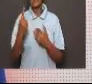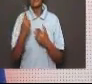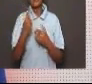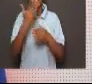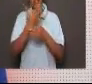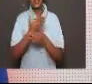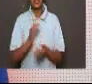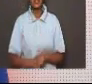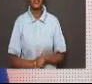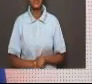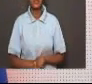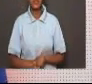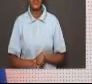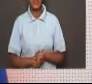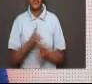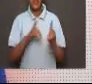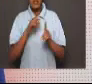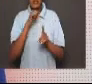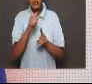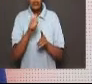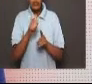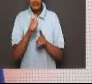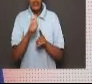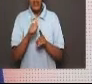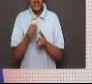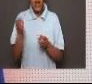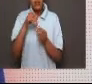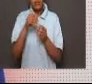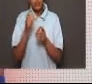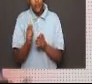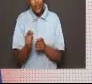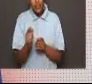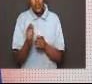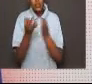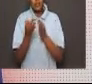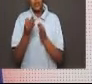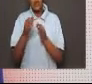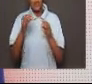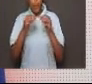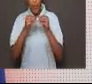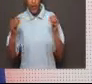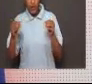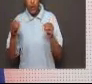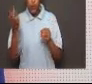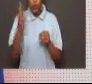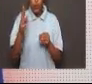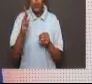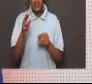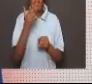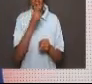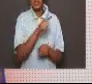limitations. It does not adequately explain the magnetic or